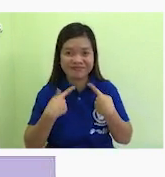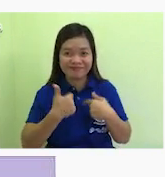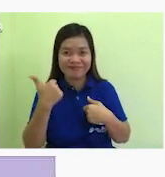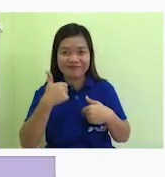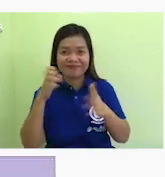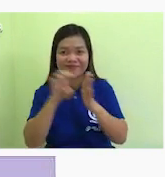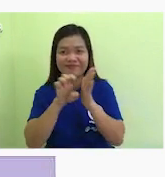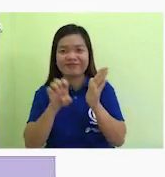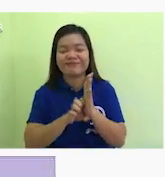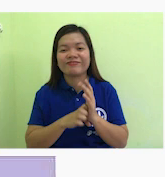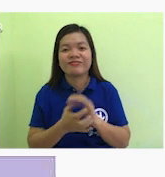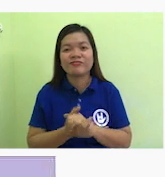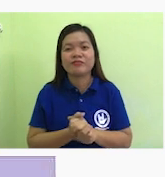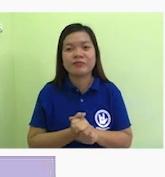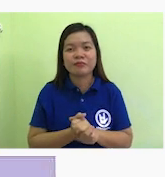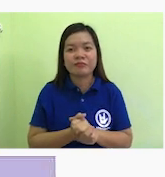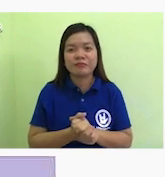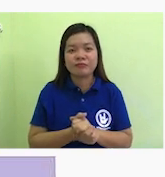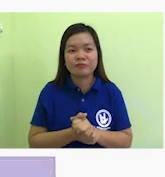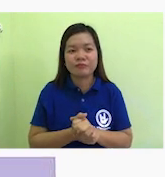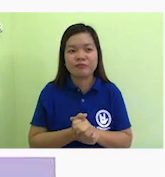Let's have another example.